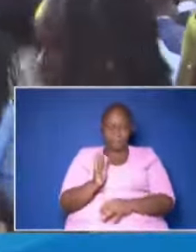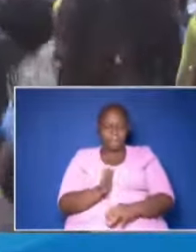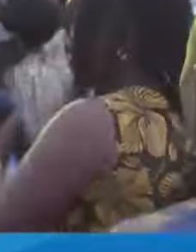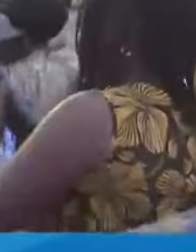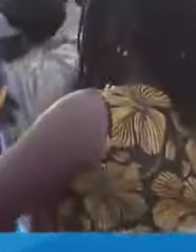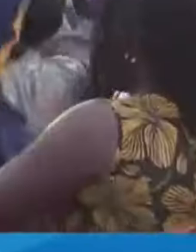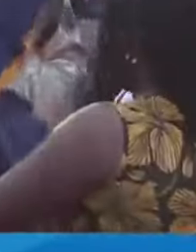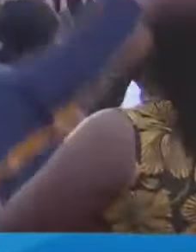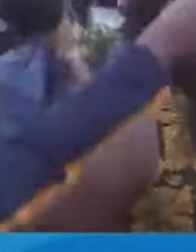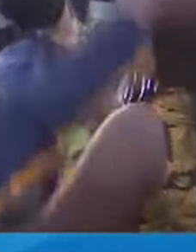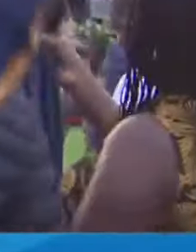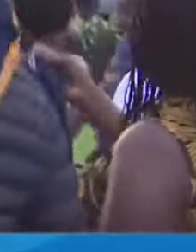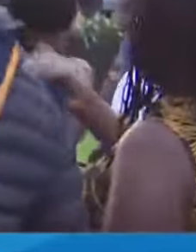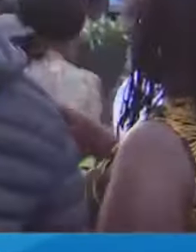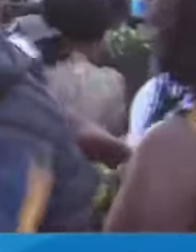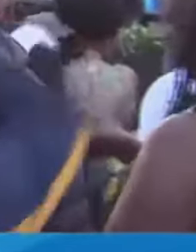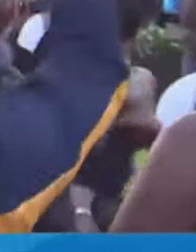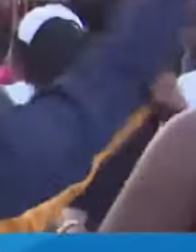hallelujah